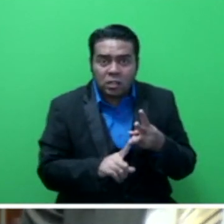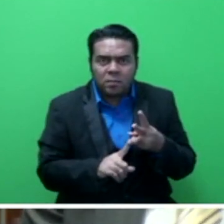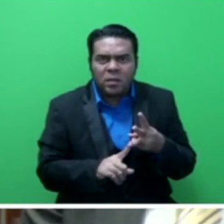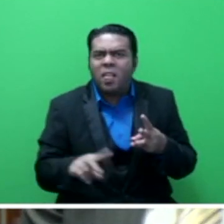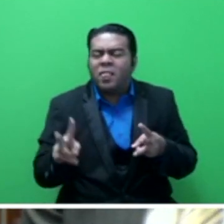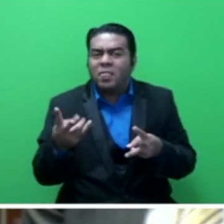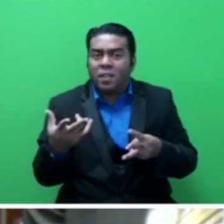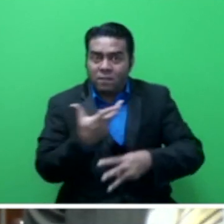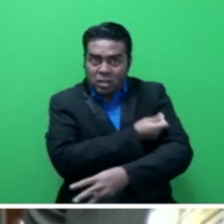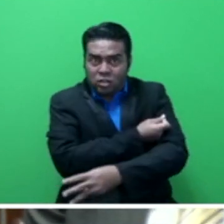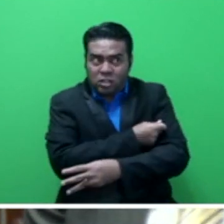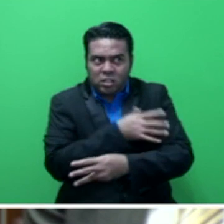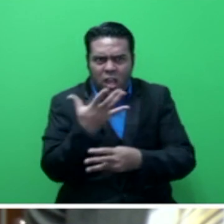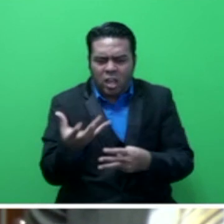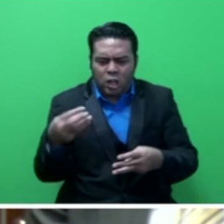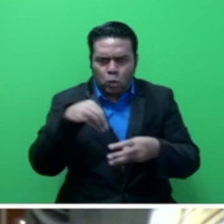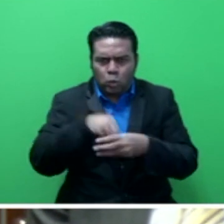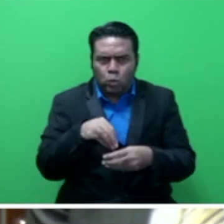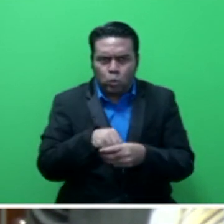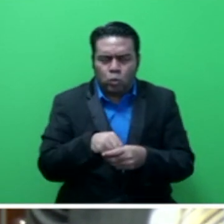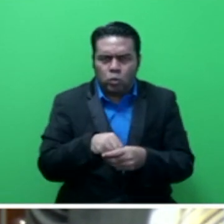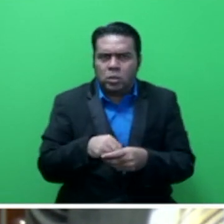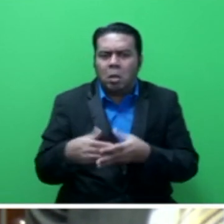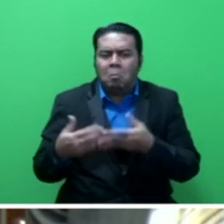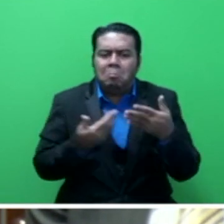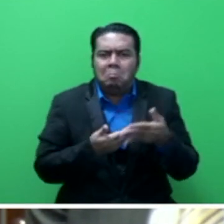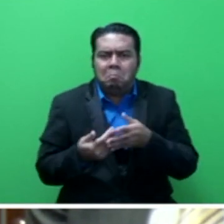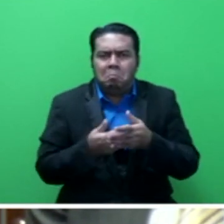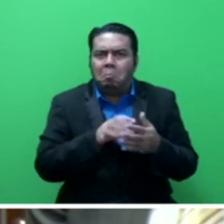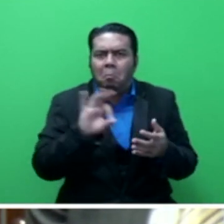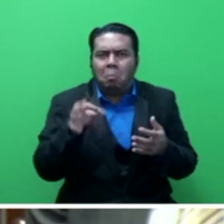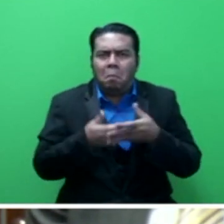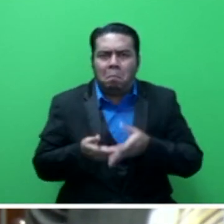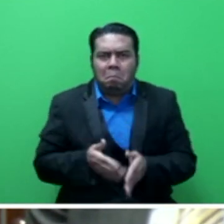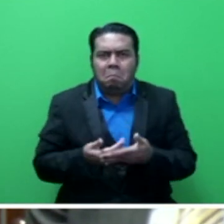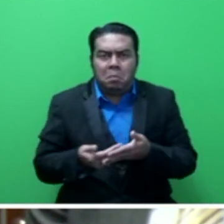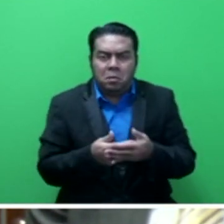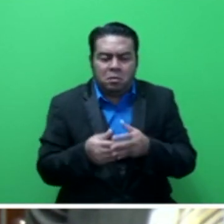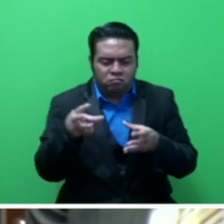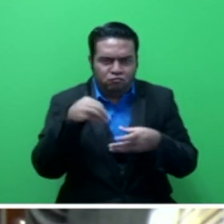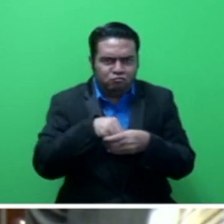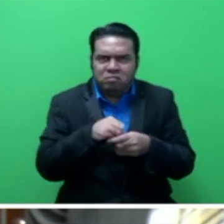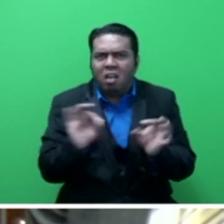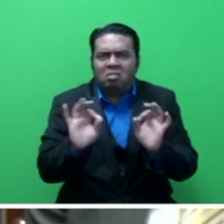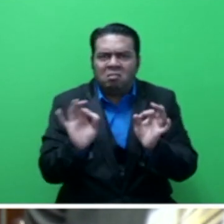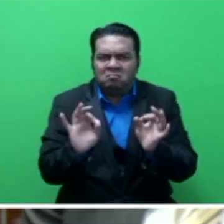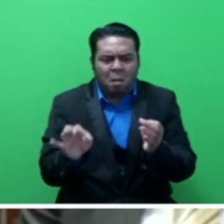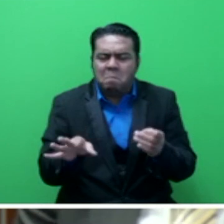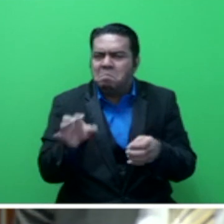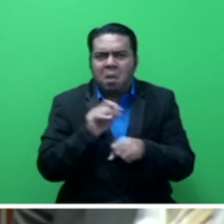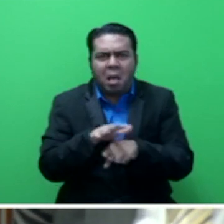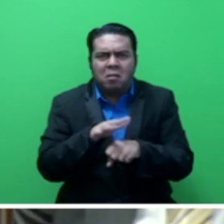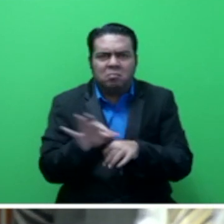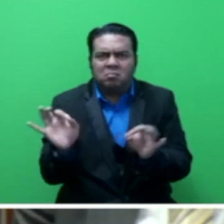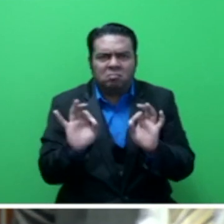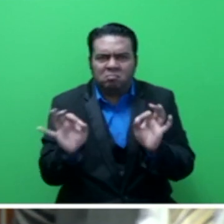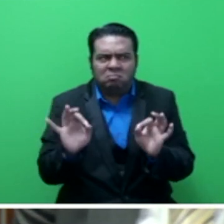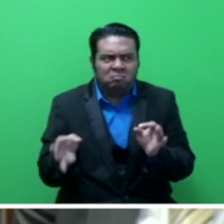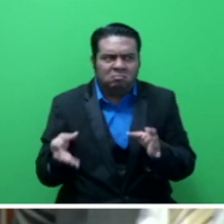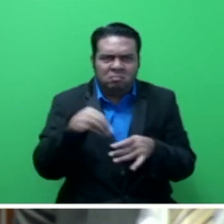vaccine contains fetal products. This is again not true. It does not contain any fetal cells, blood products, mercury,